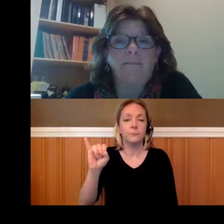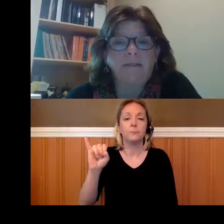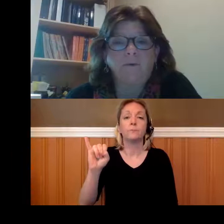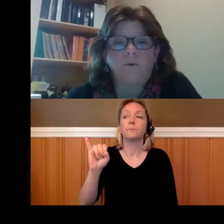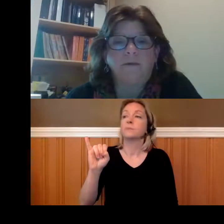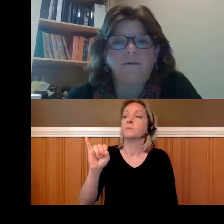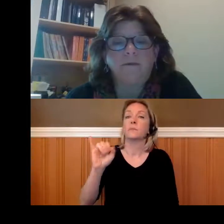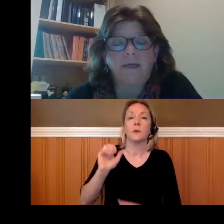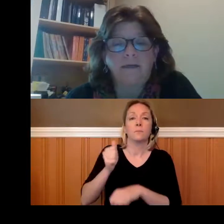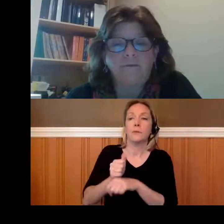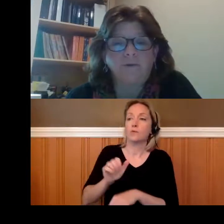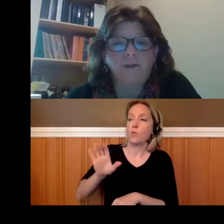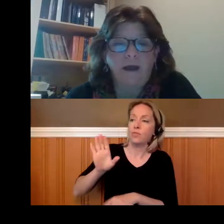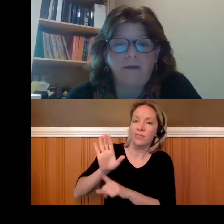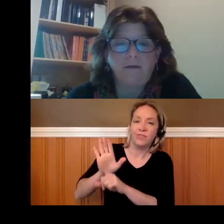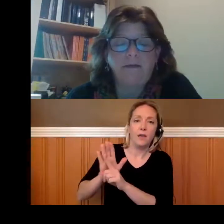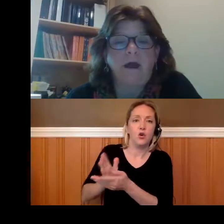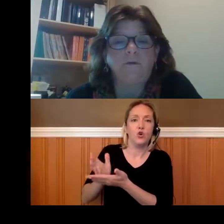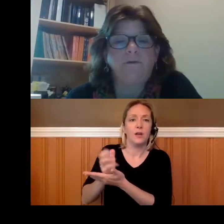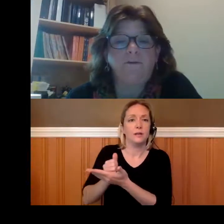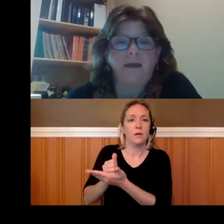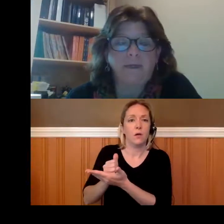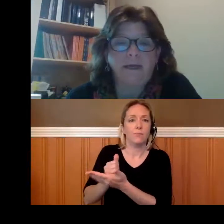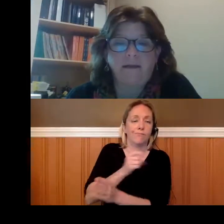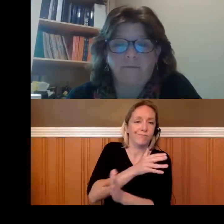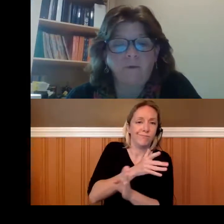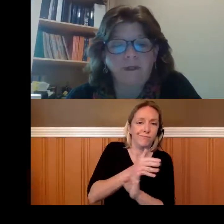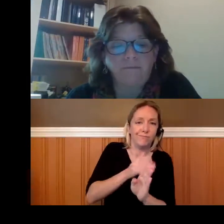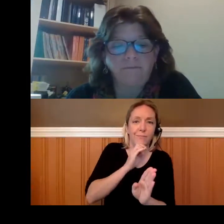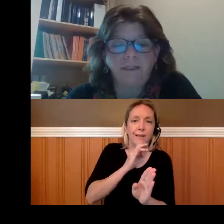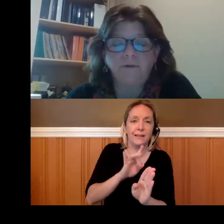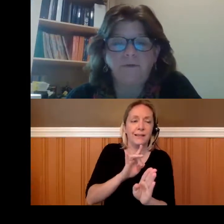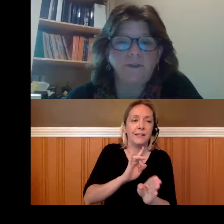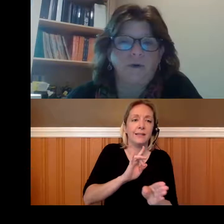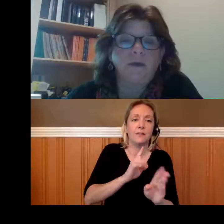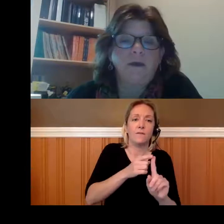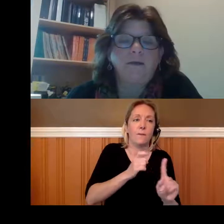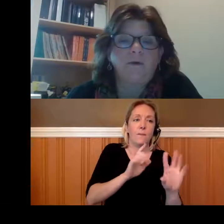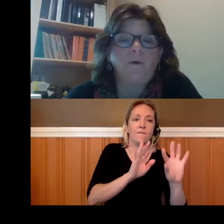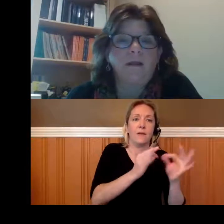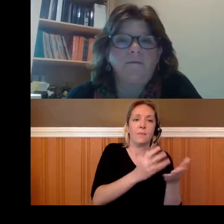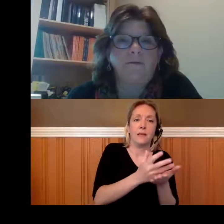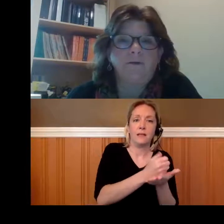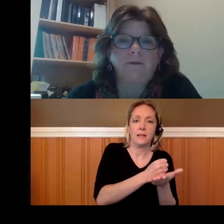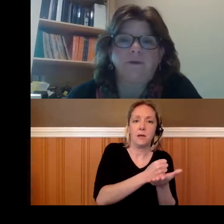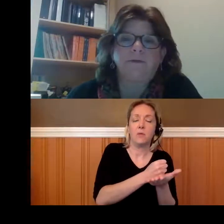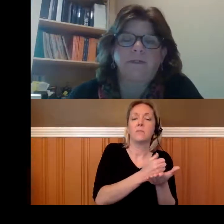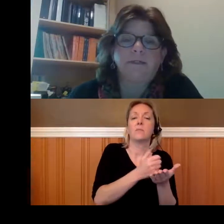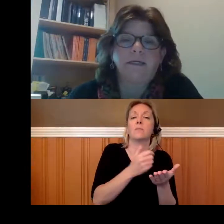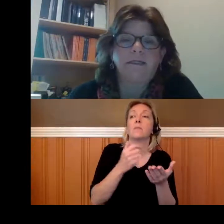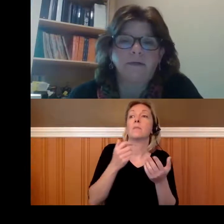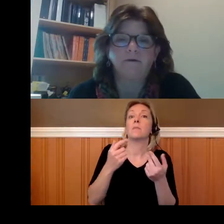on the individual child, not on your family at that point. Many students don't don't qualify for those services